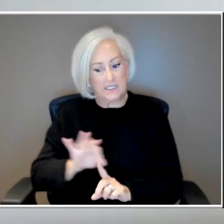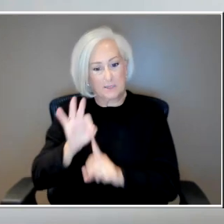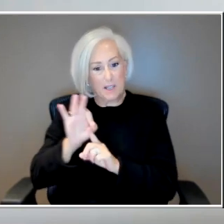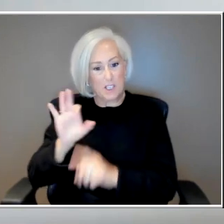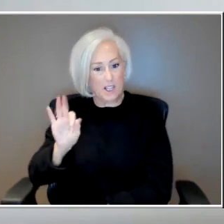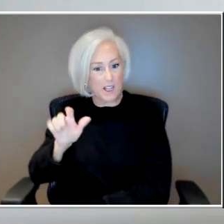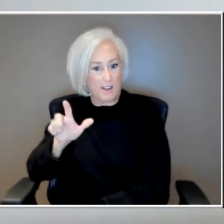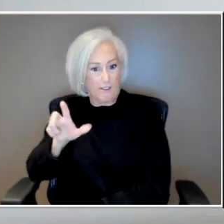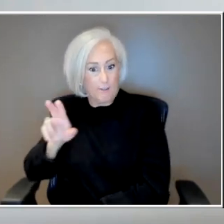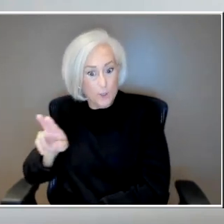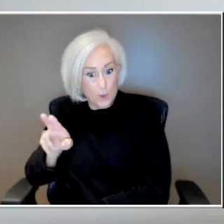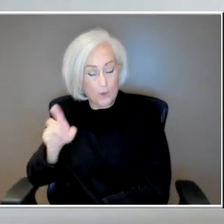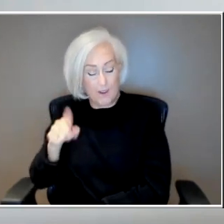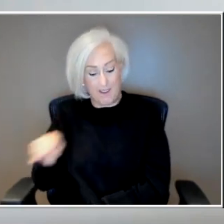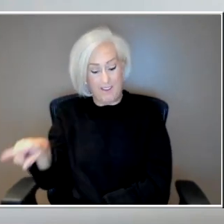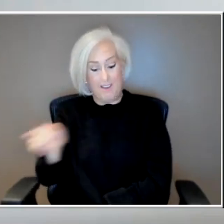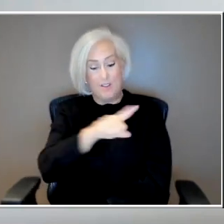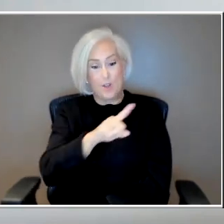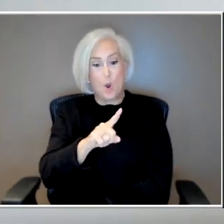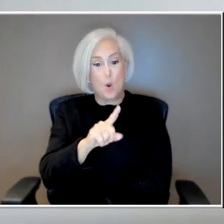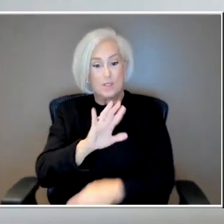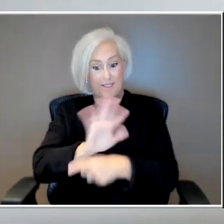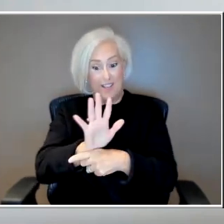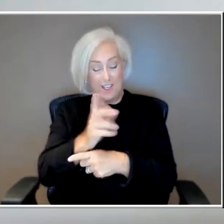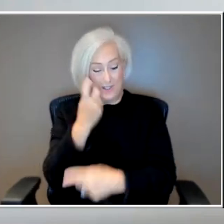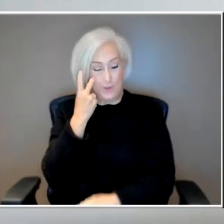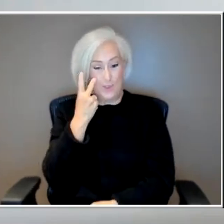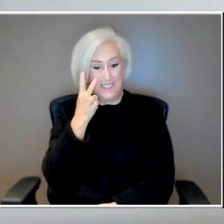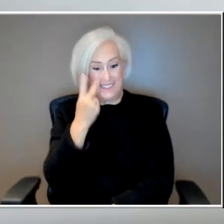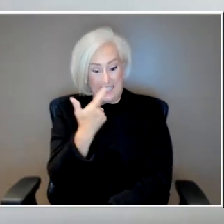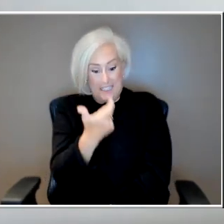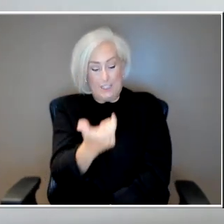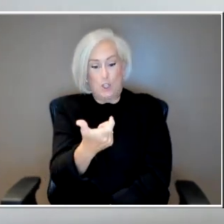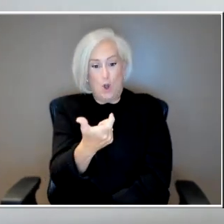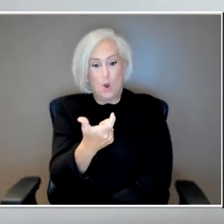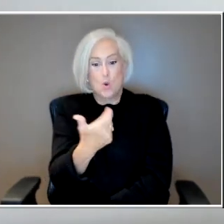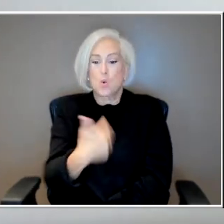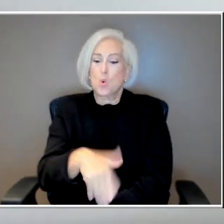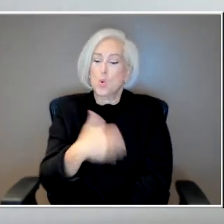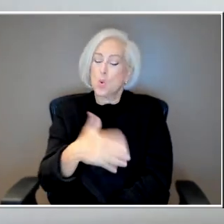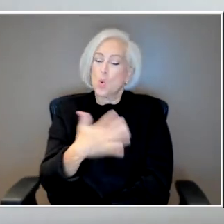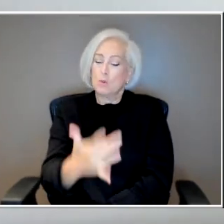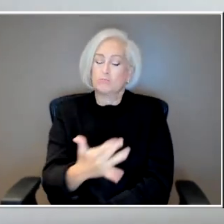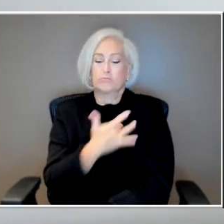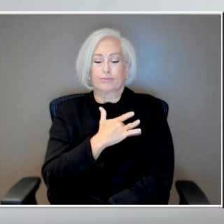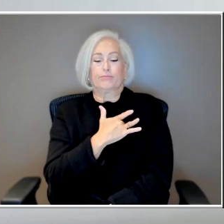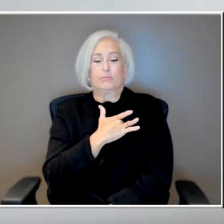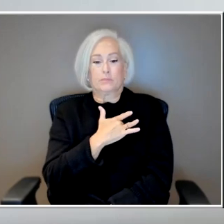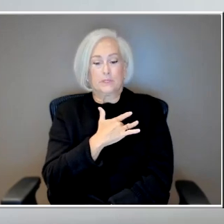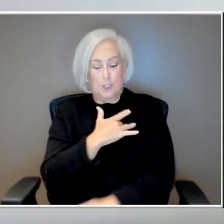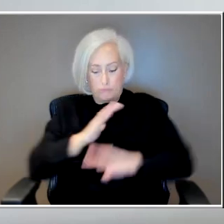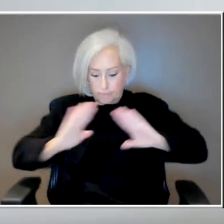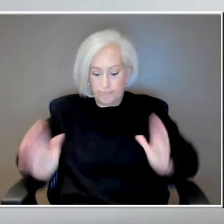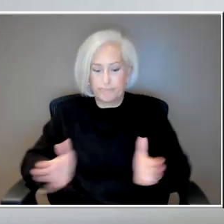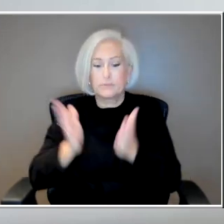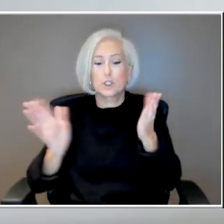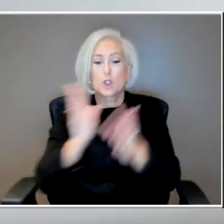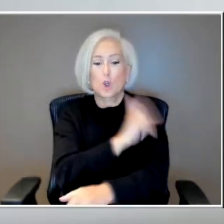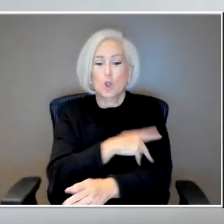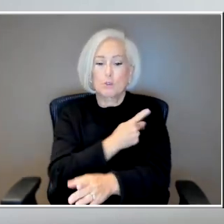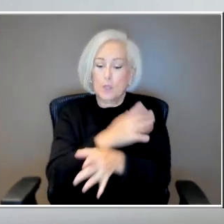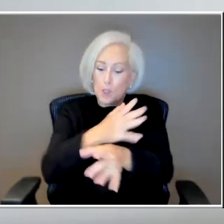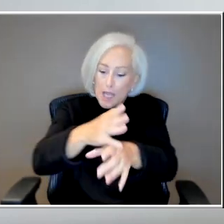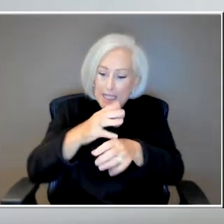just saw are so impactful. So I strongly encourage my patients to get the COVID vaccine. It gives